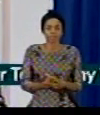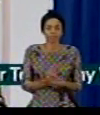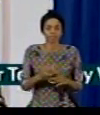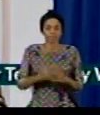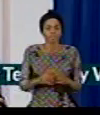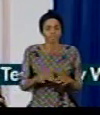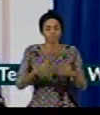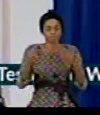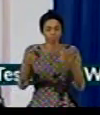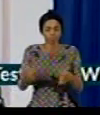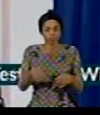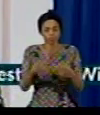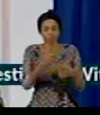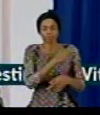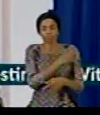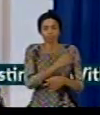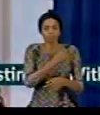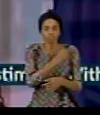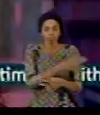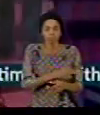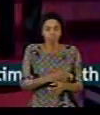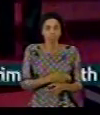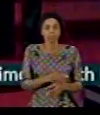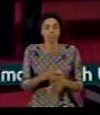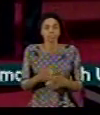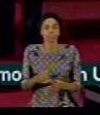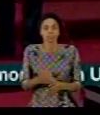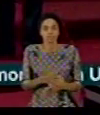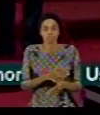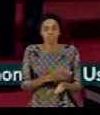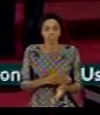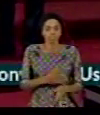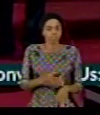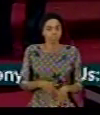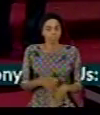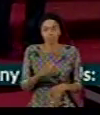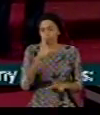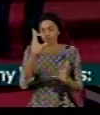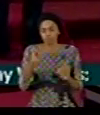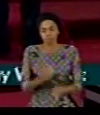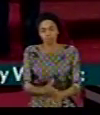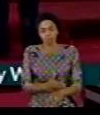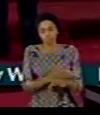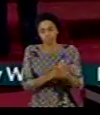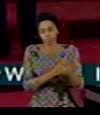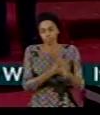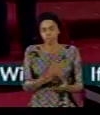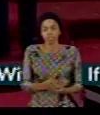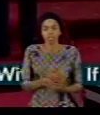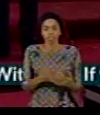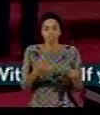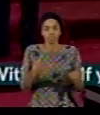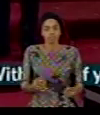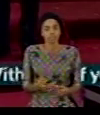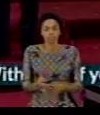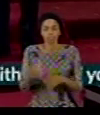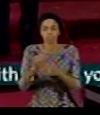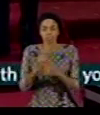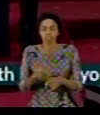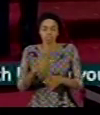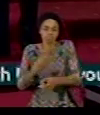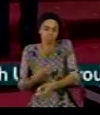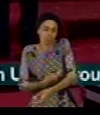Taking it and be taking injection. I got tired. I was asking God, what kind of sickness is this? I did